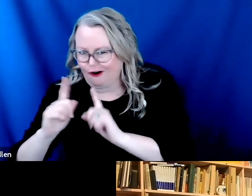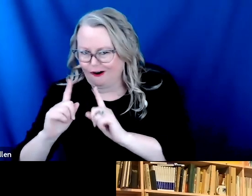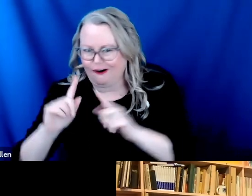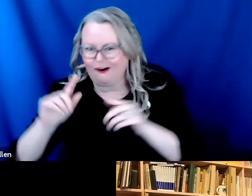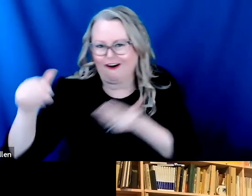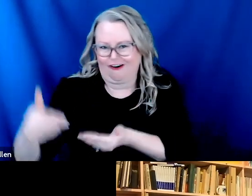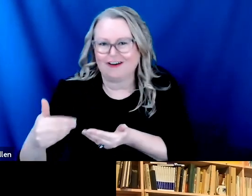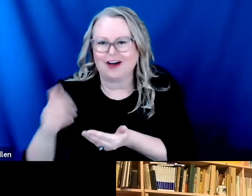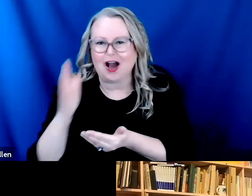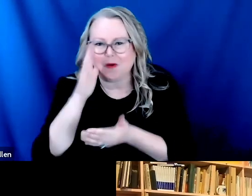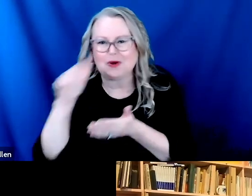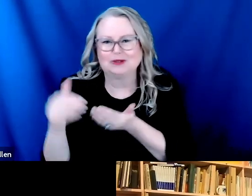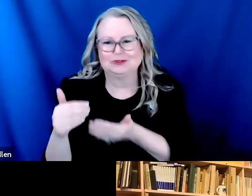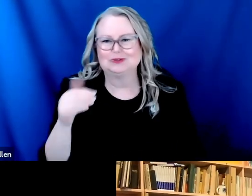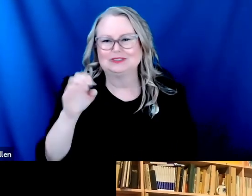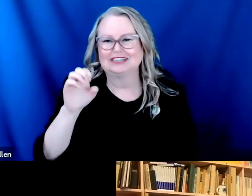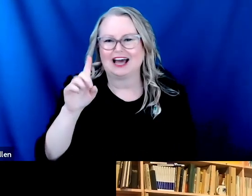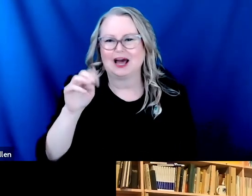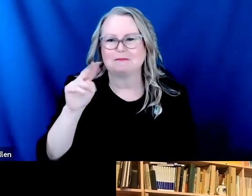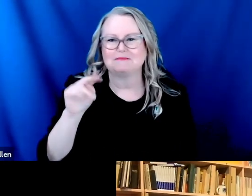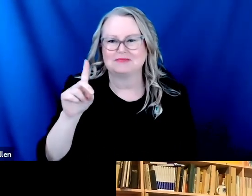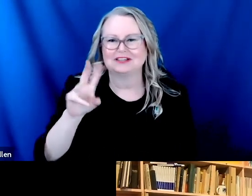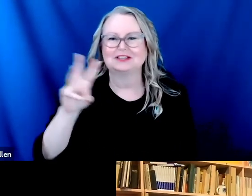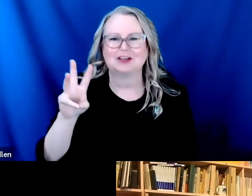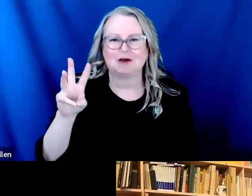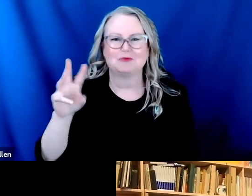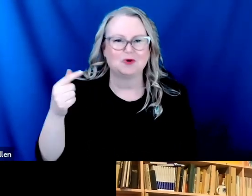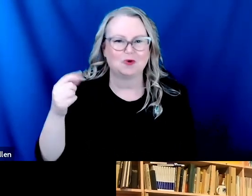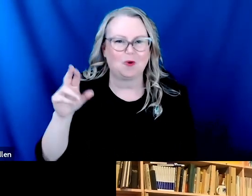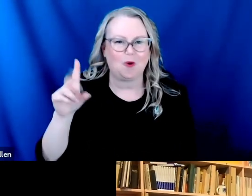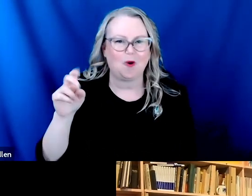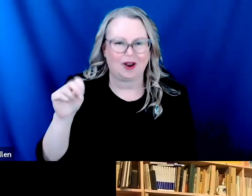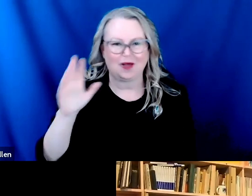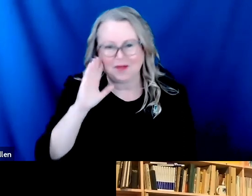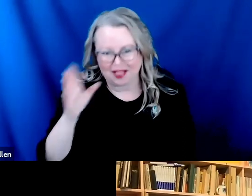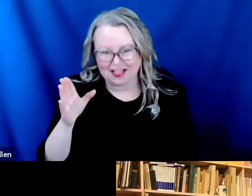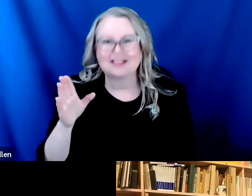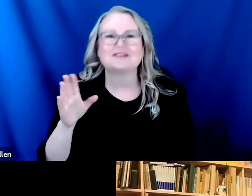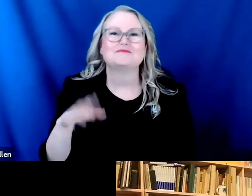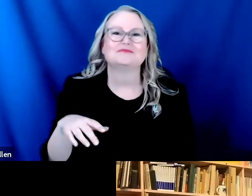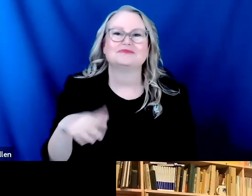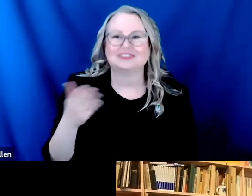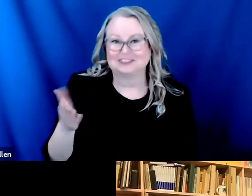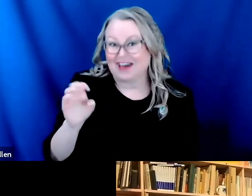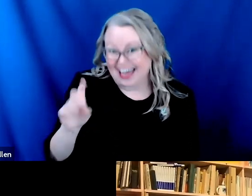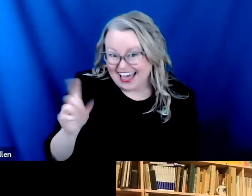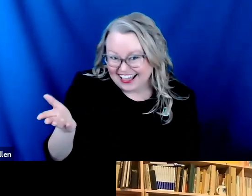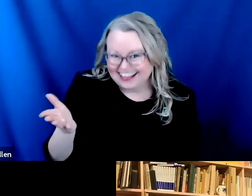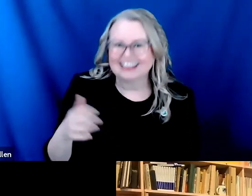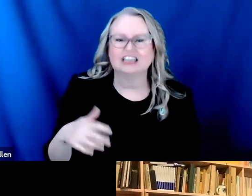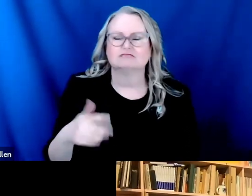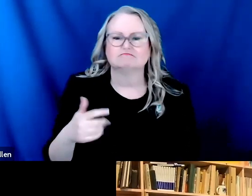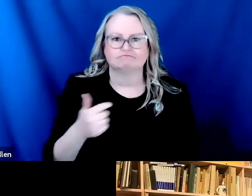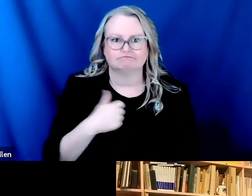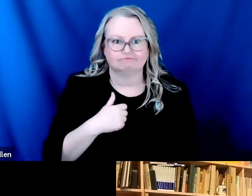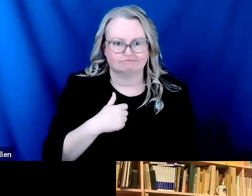Ed will respond and reflect to that. But Ed and Professor Gordon, I'm delighted to say a